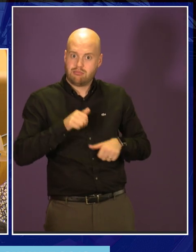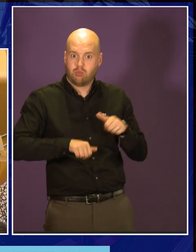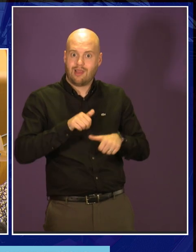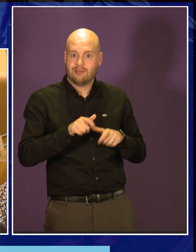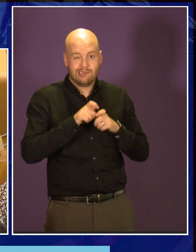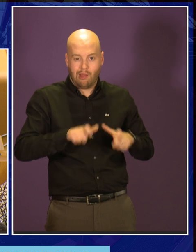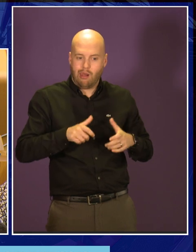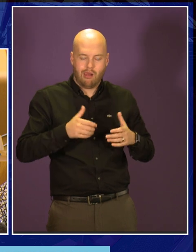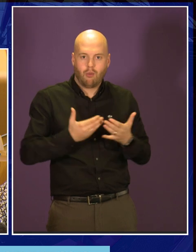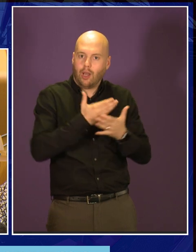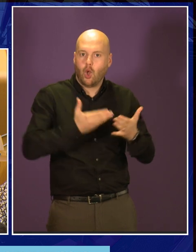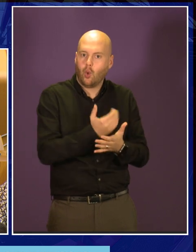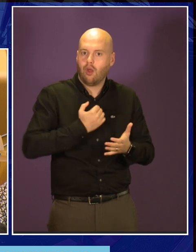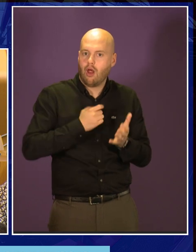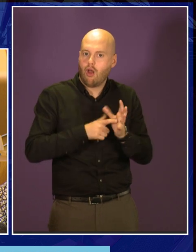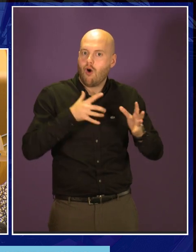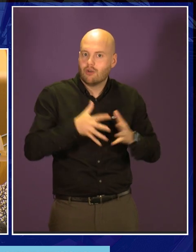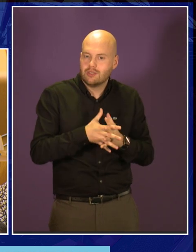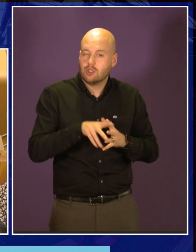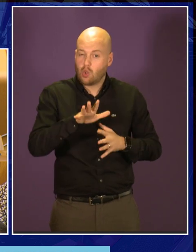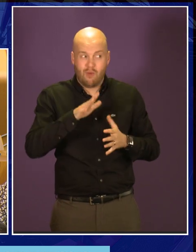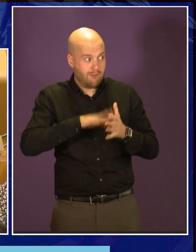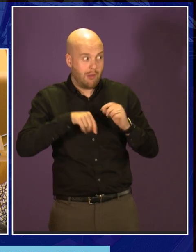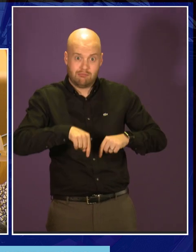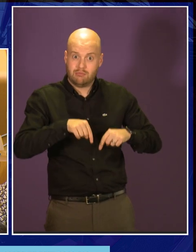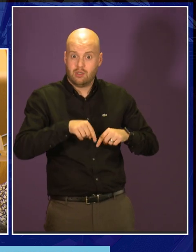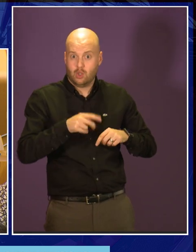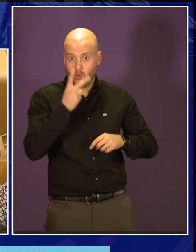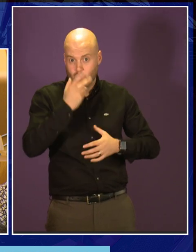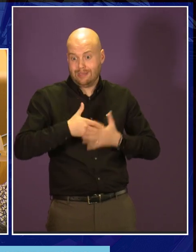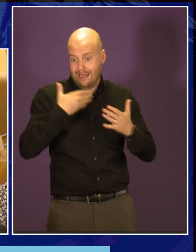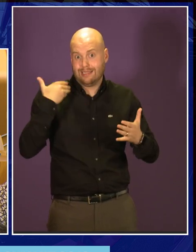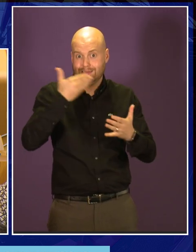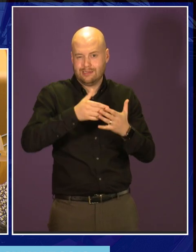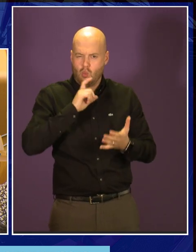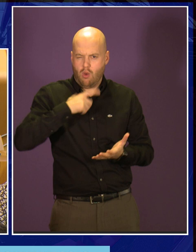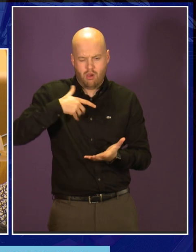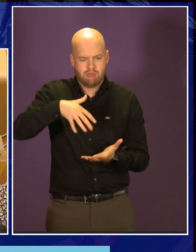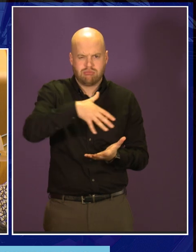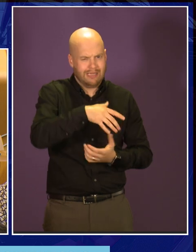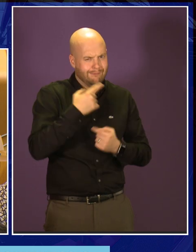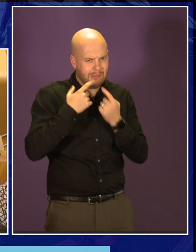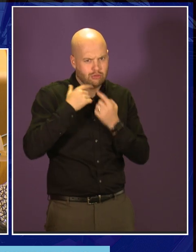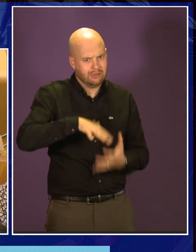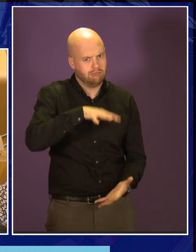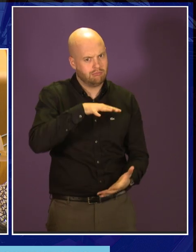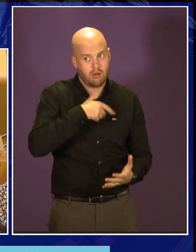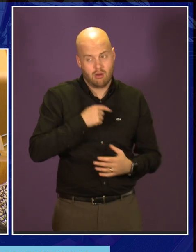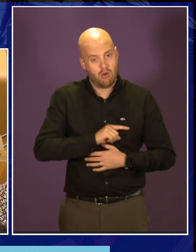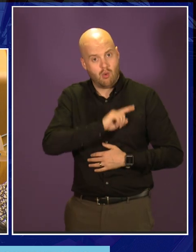it means most of what we are taking out of this meeting today, or for the past 2 days, are going to form the basis for the review of the